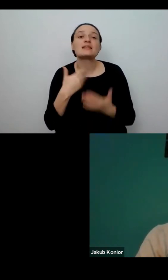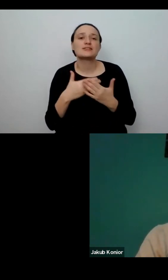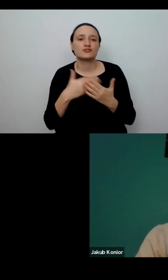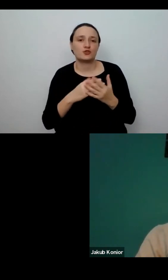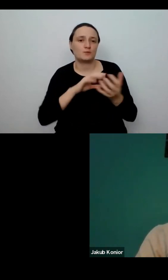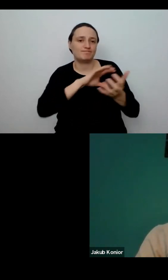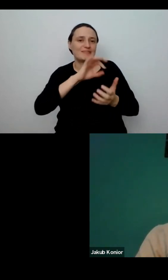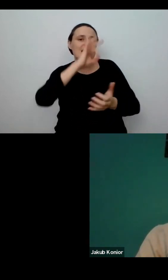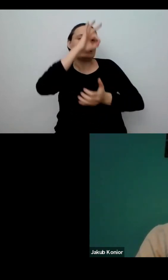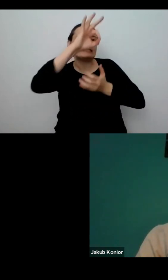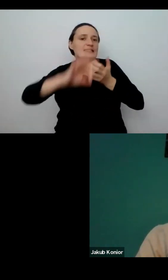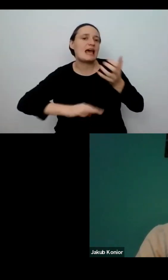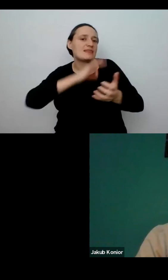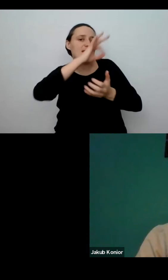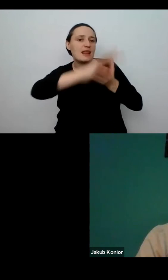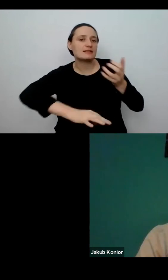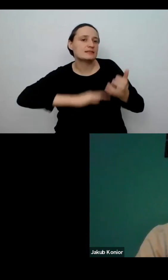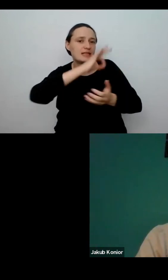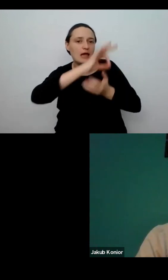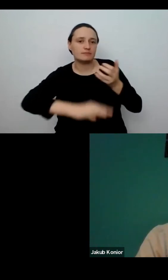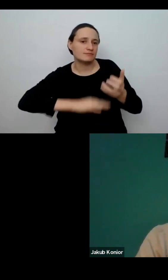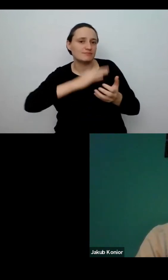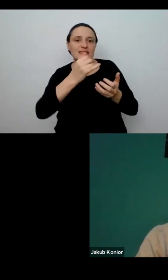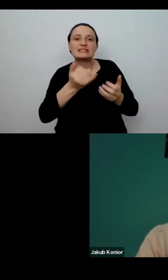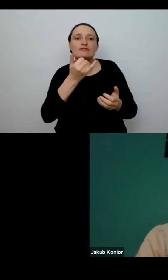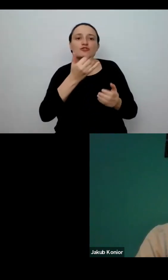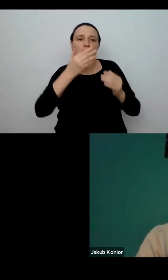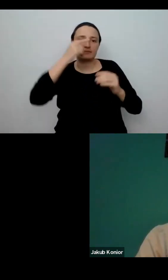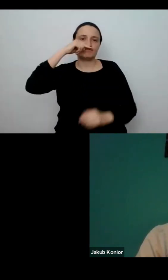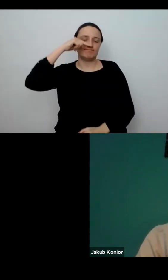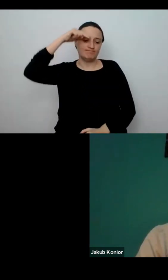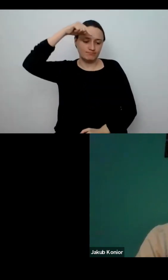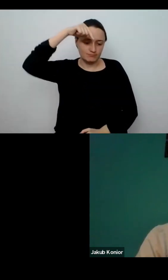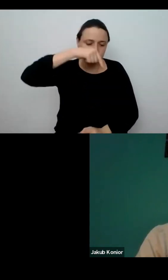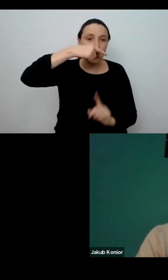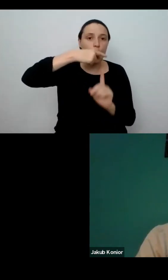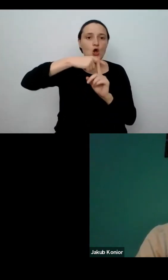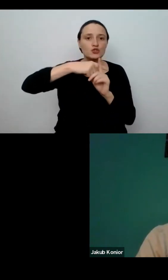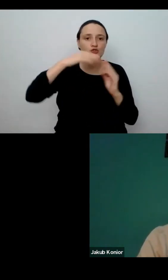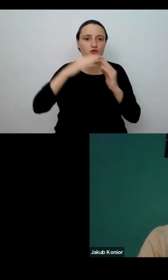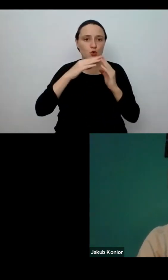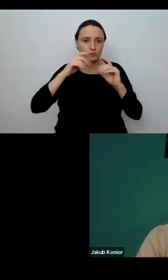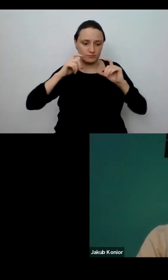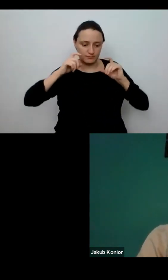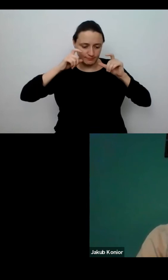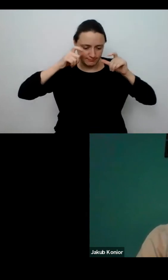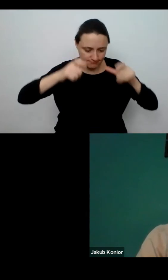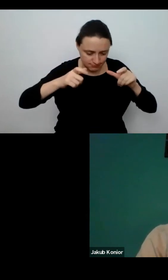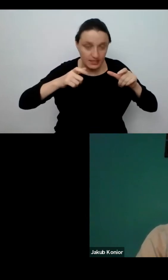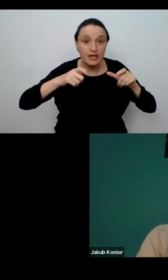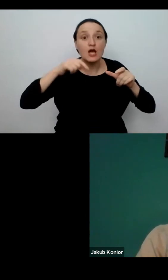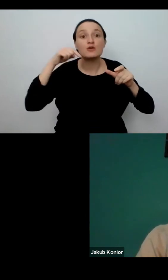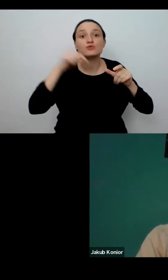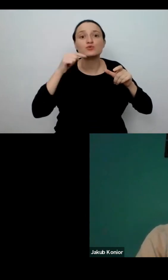church always passes at around 1:30 in the morning. So if they by